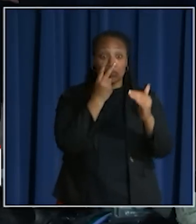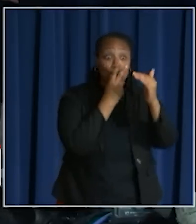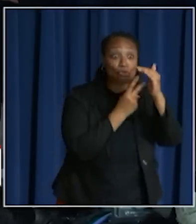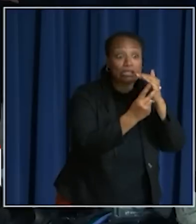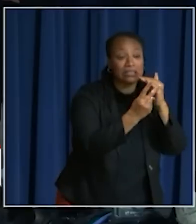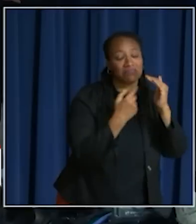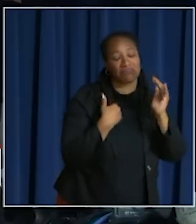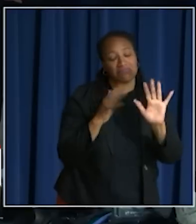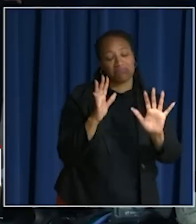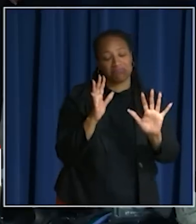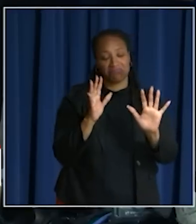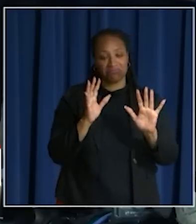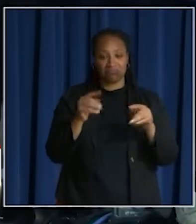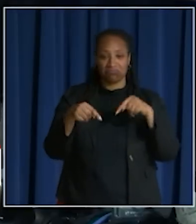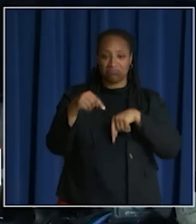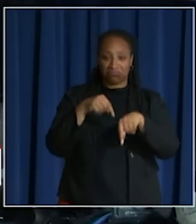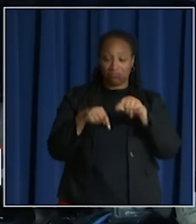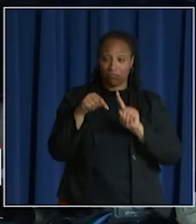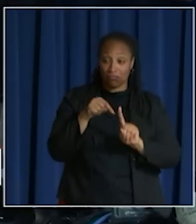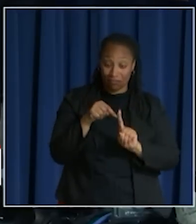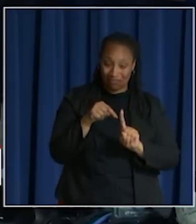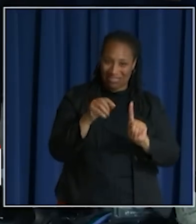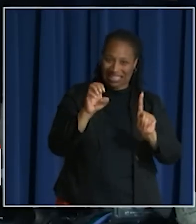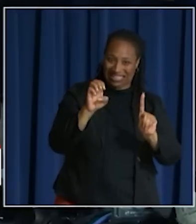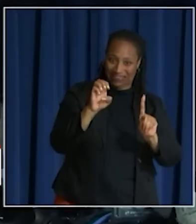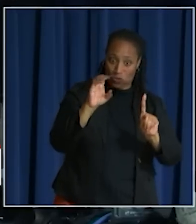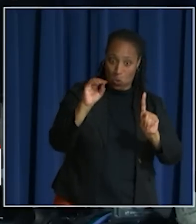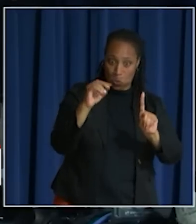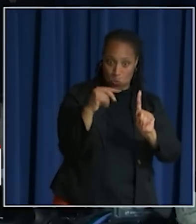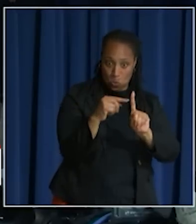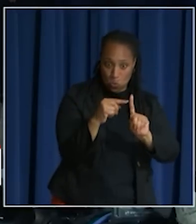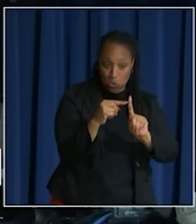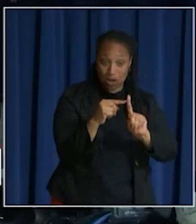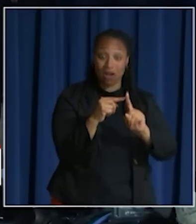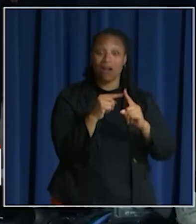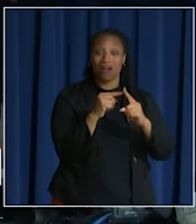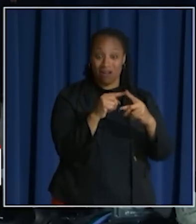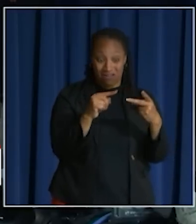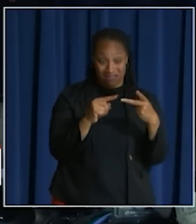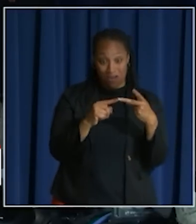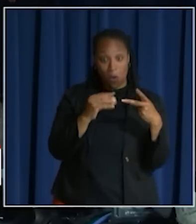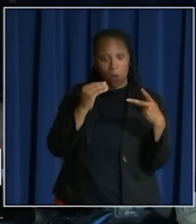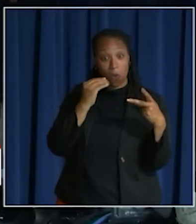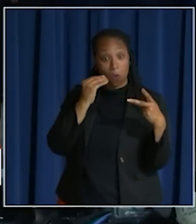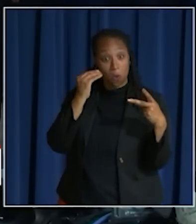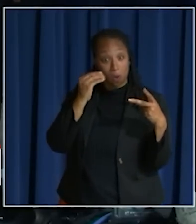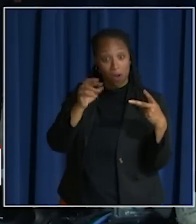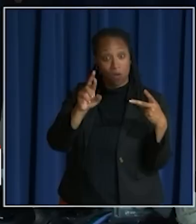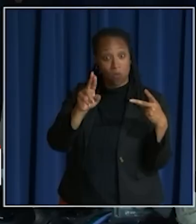executive order, as is the Home Rule Charter, is pretty clear that the directives